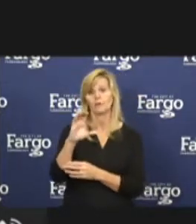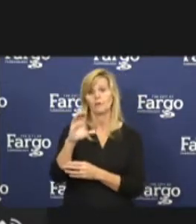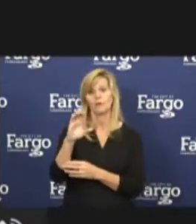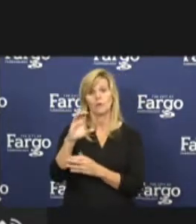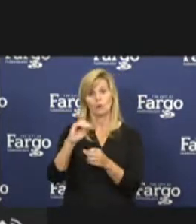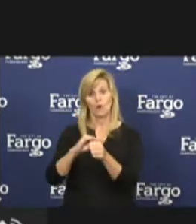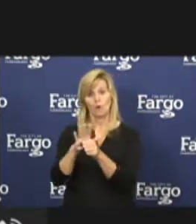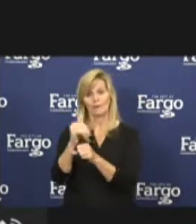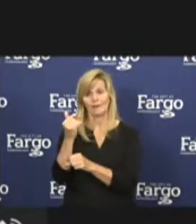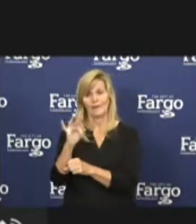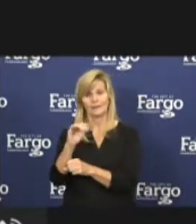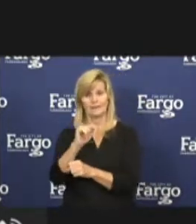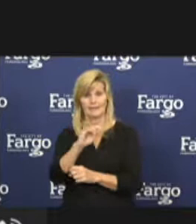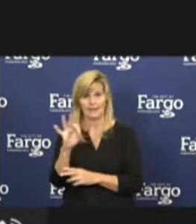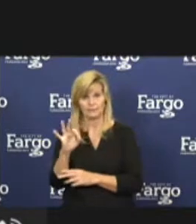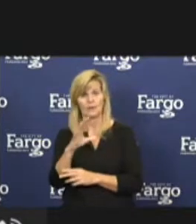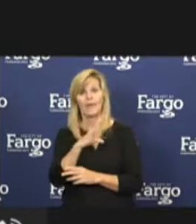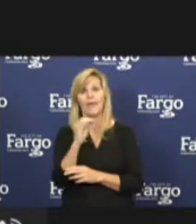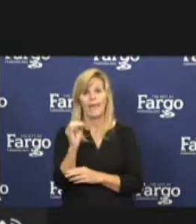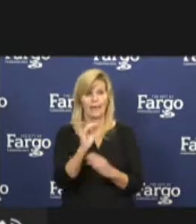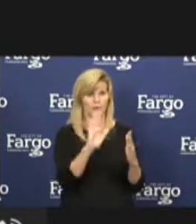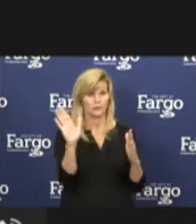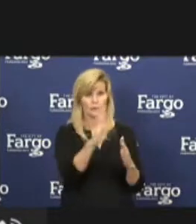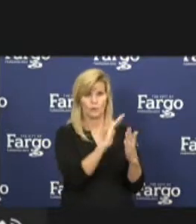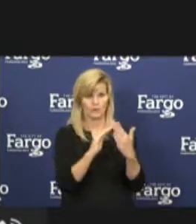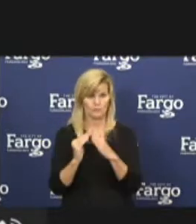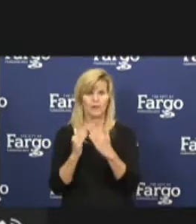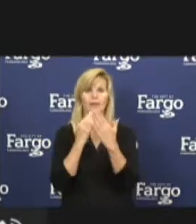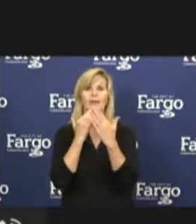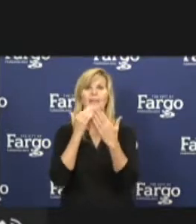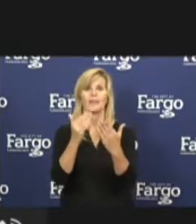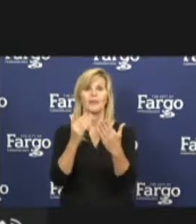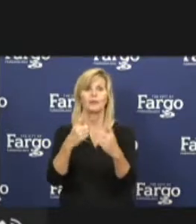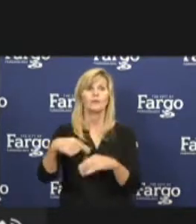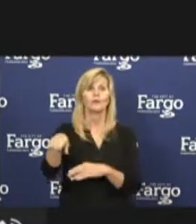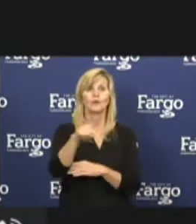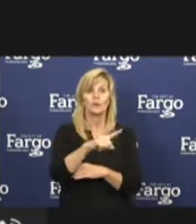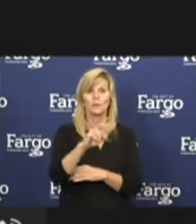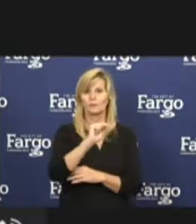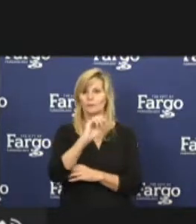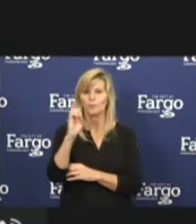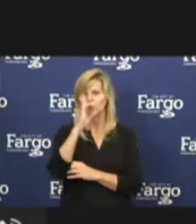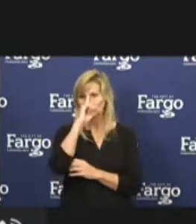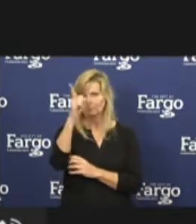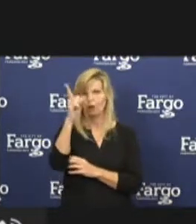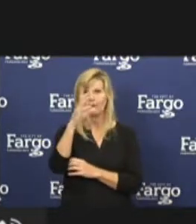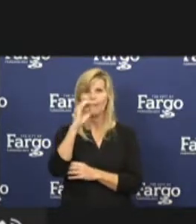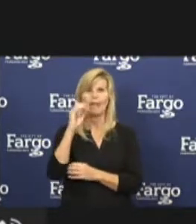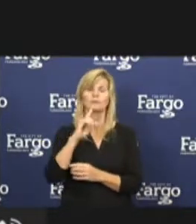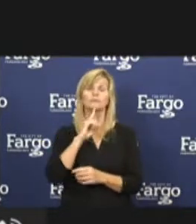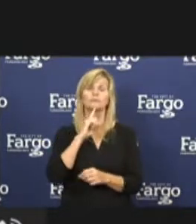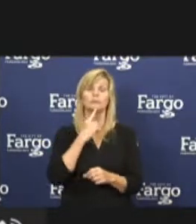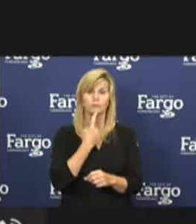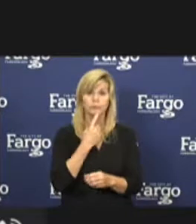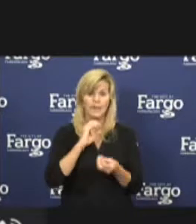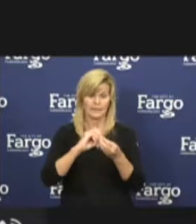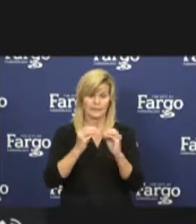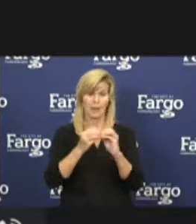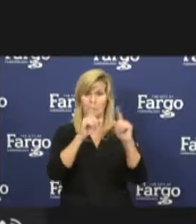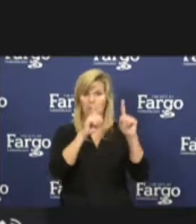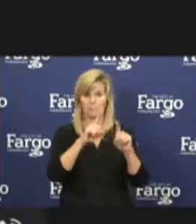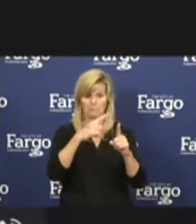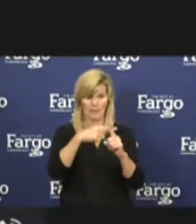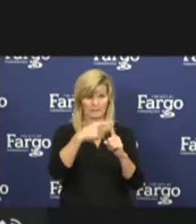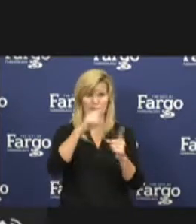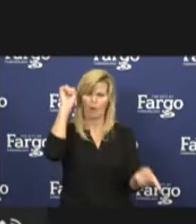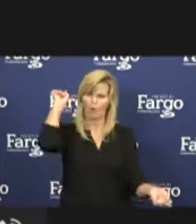Force and to the community. Thank you for being North Dakota smart and dramatically reducing the positivity rate in the Red